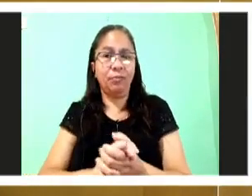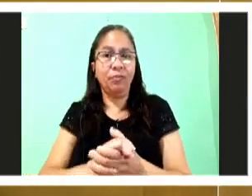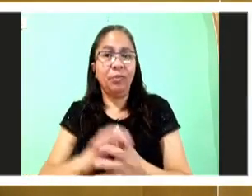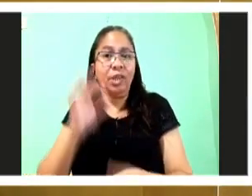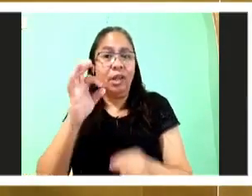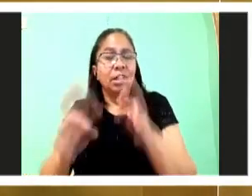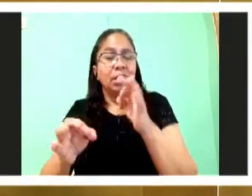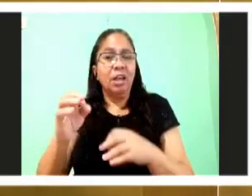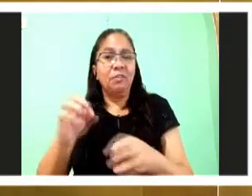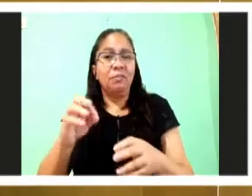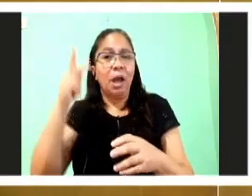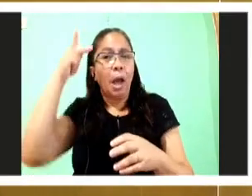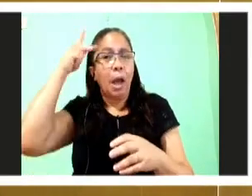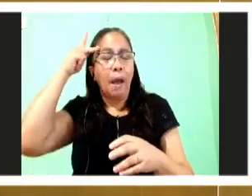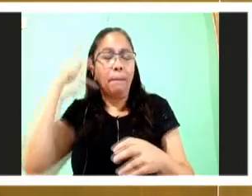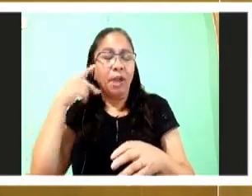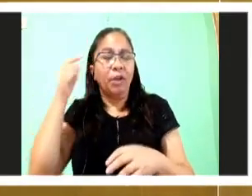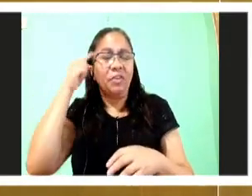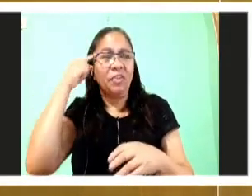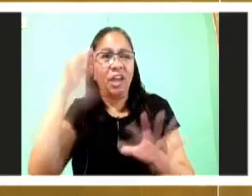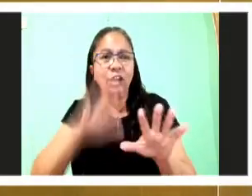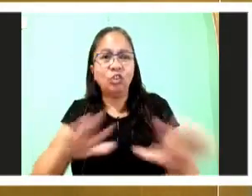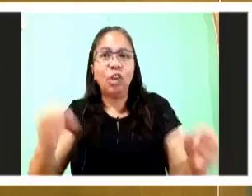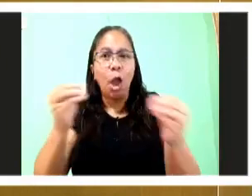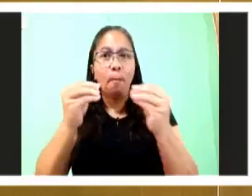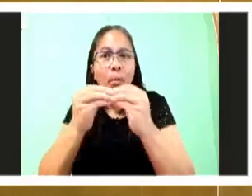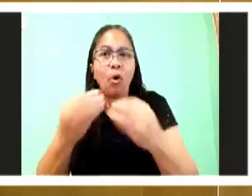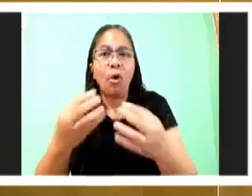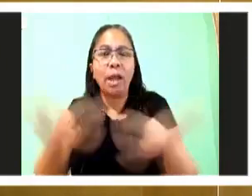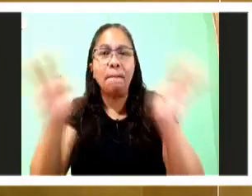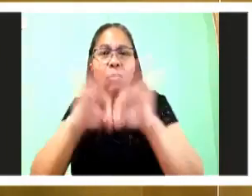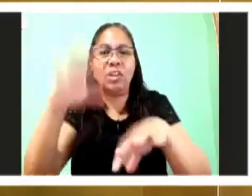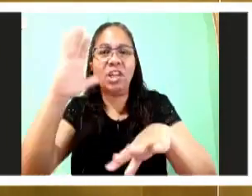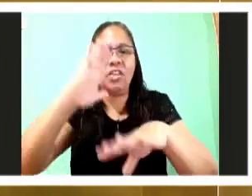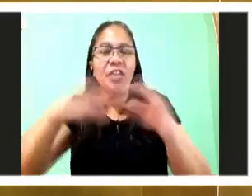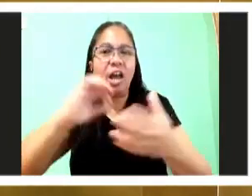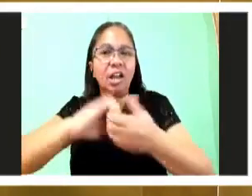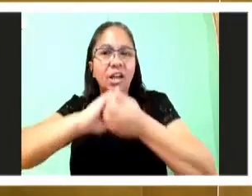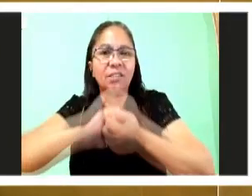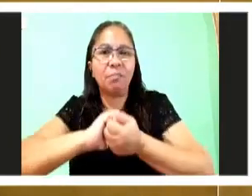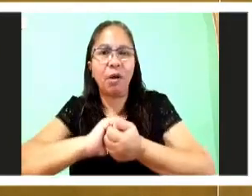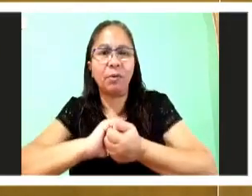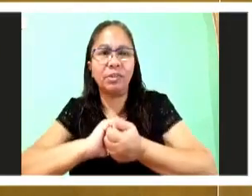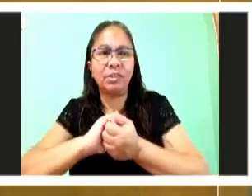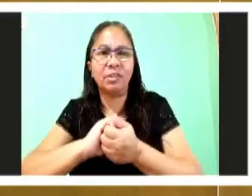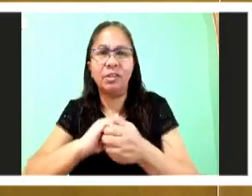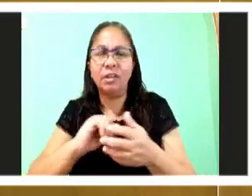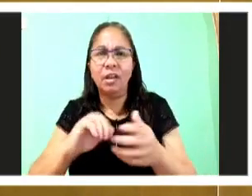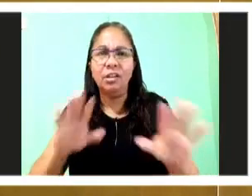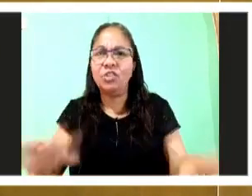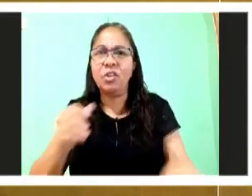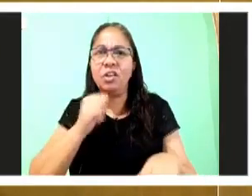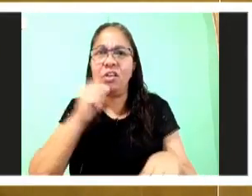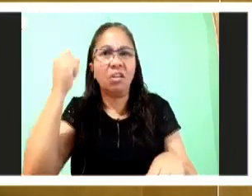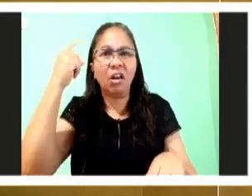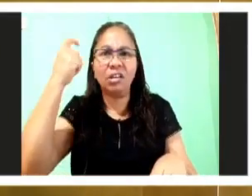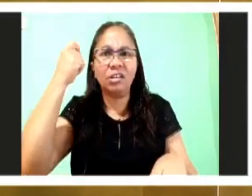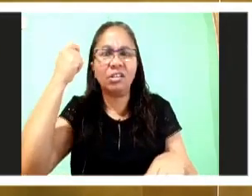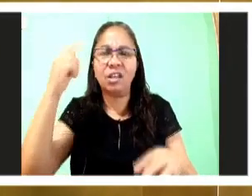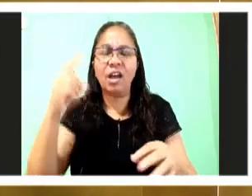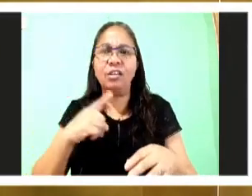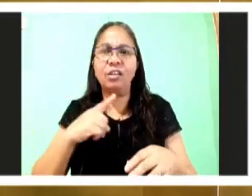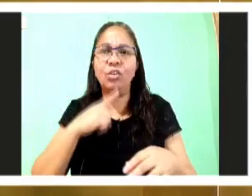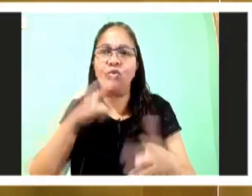to look to understand the union of husband and wife and what that really